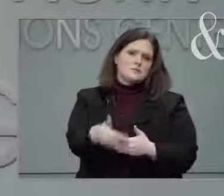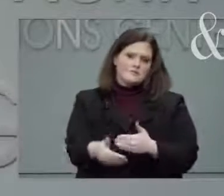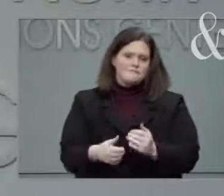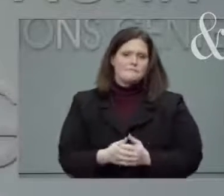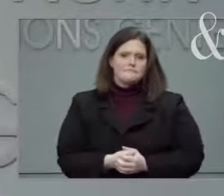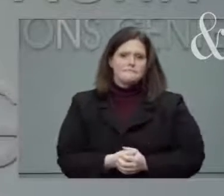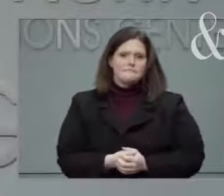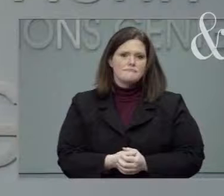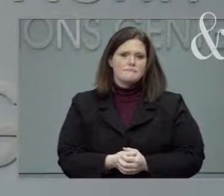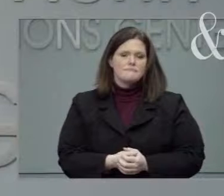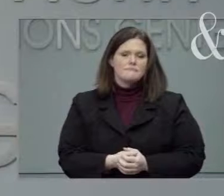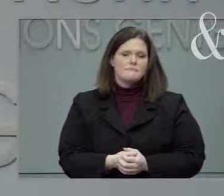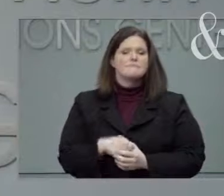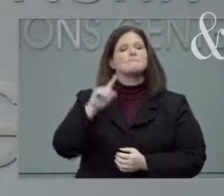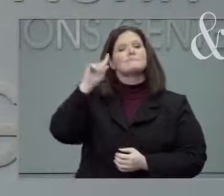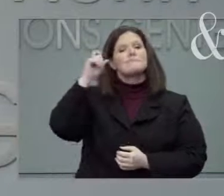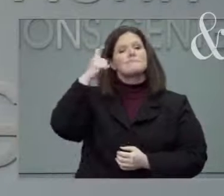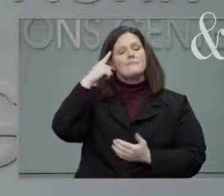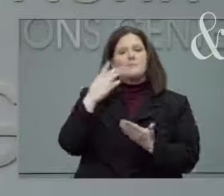Thanks. Next question, please.